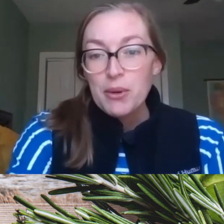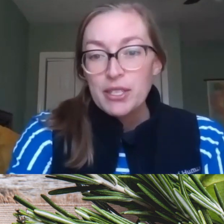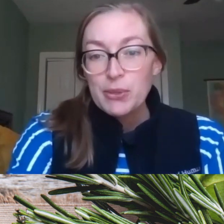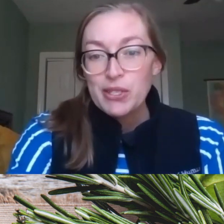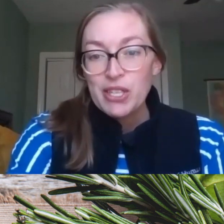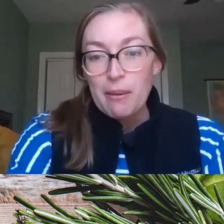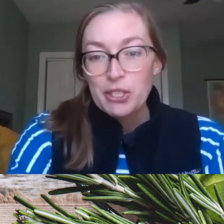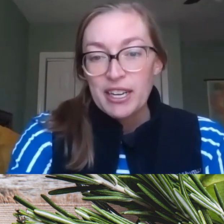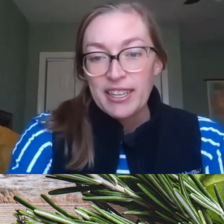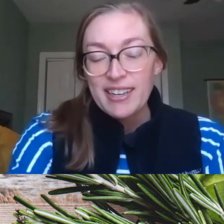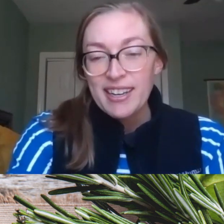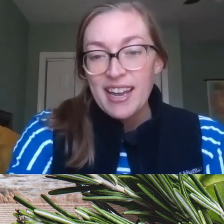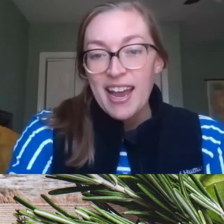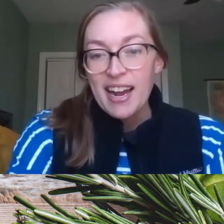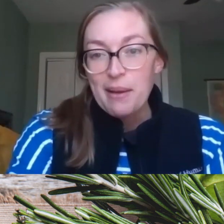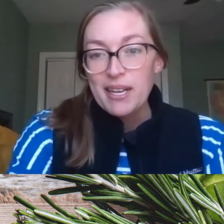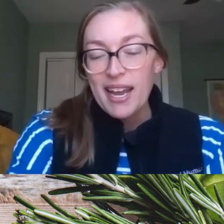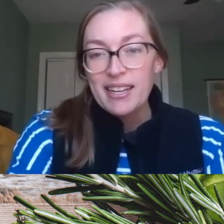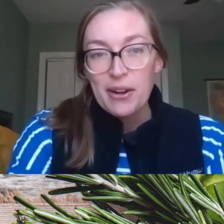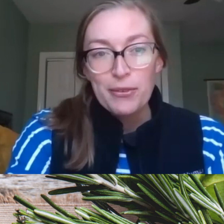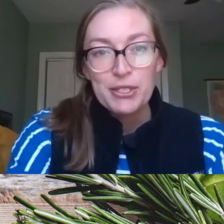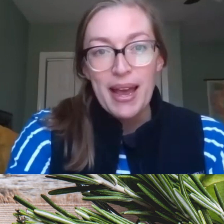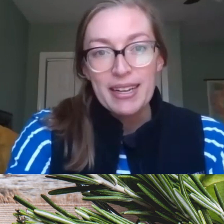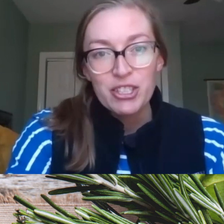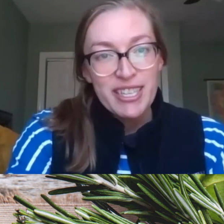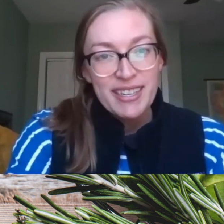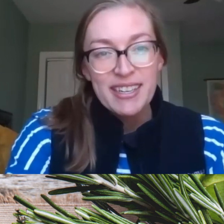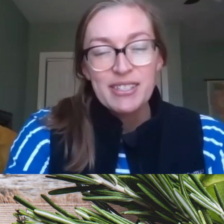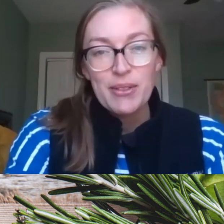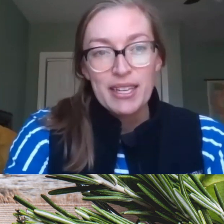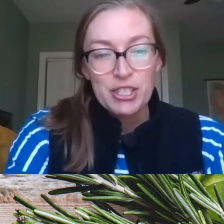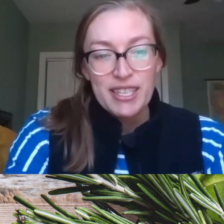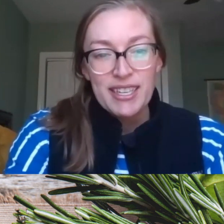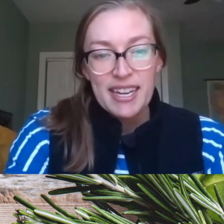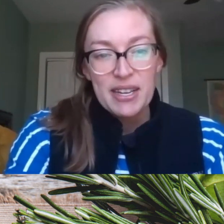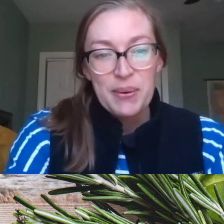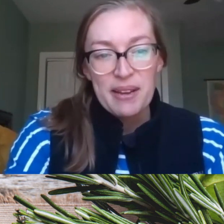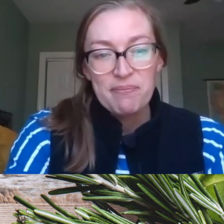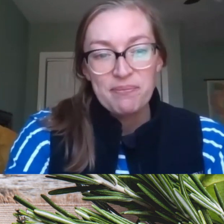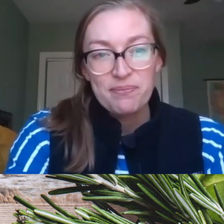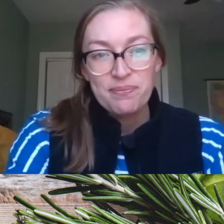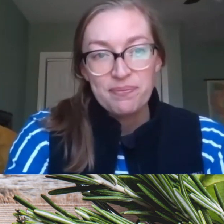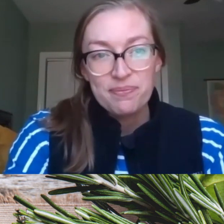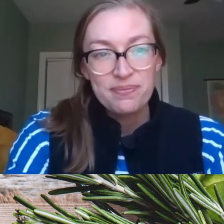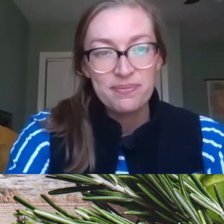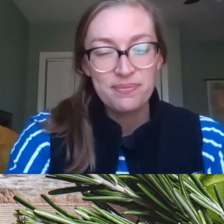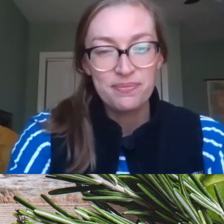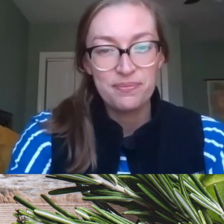I'm going to stop sharing and I'm going to hand it over to Ashley so that she can take it away.